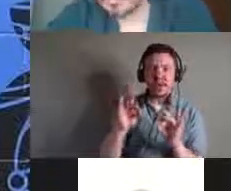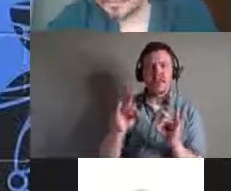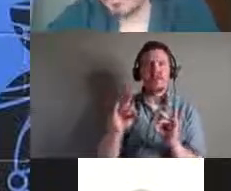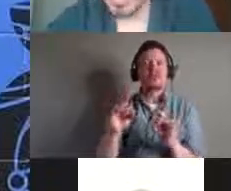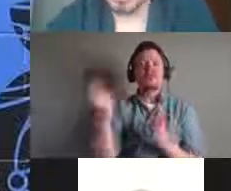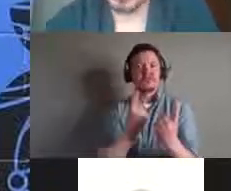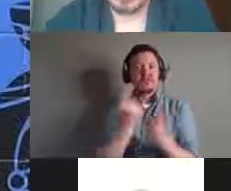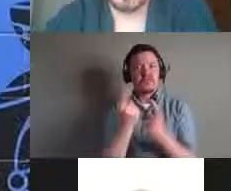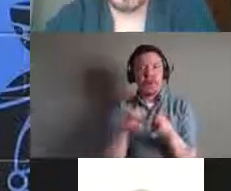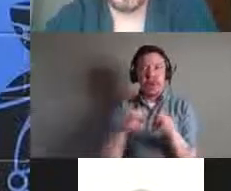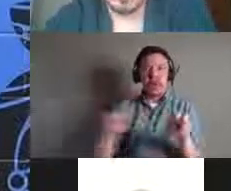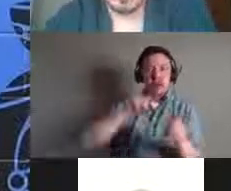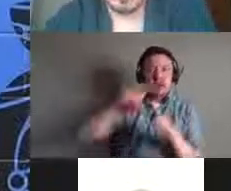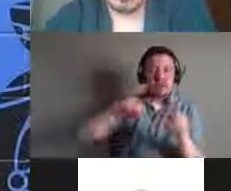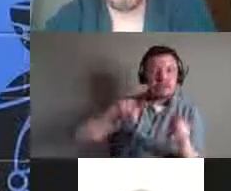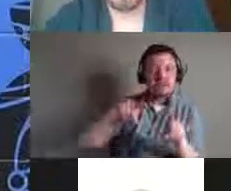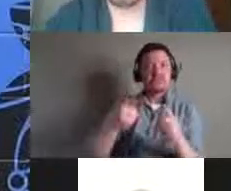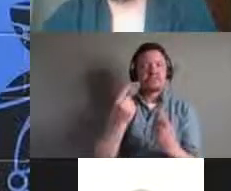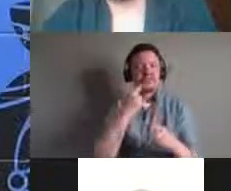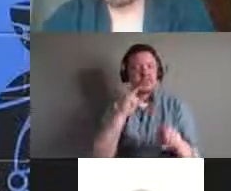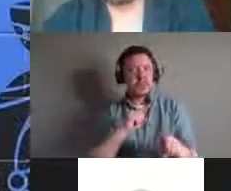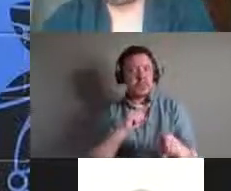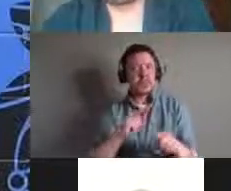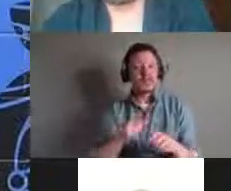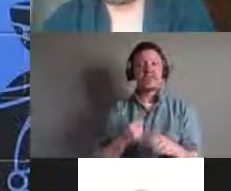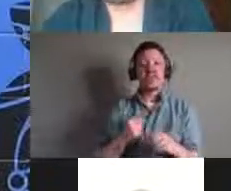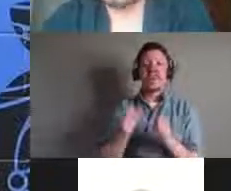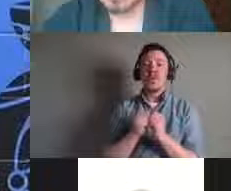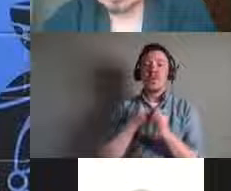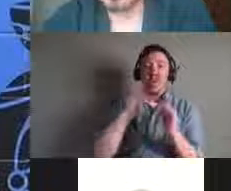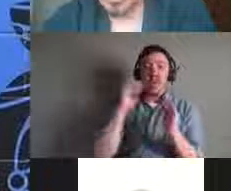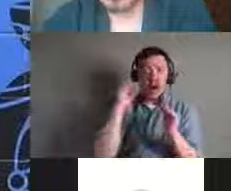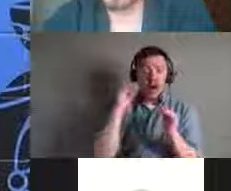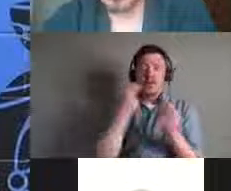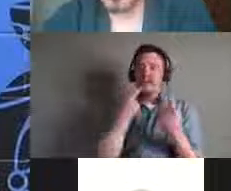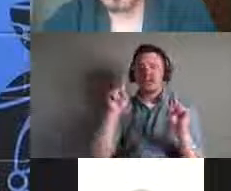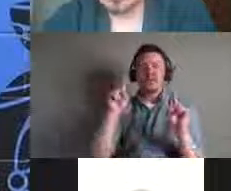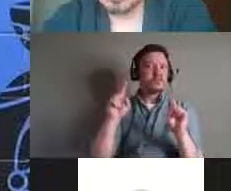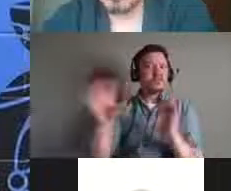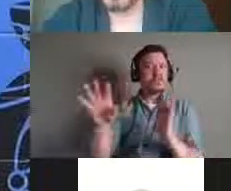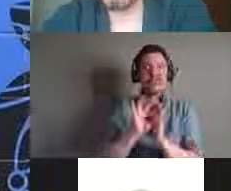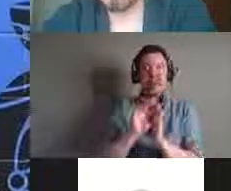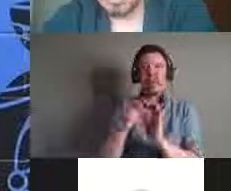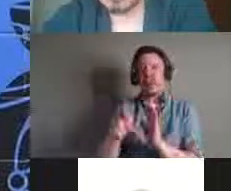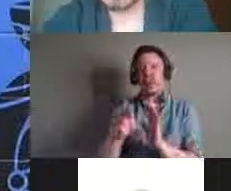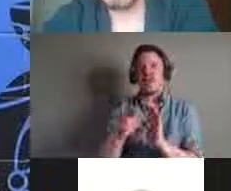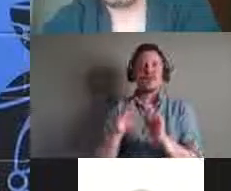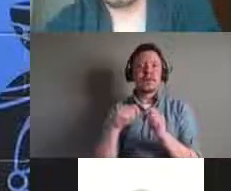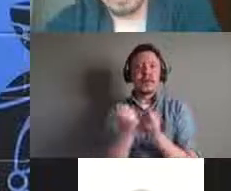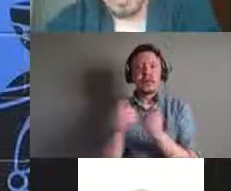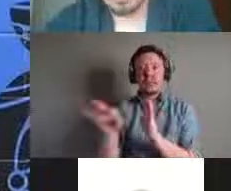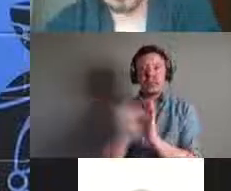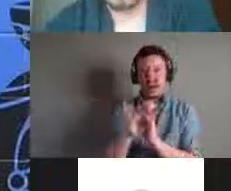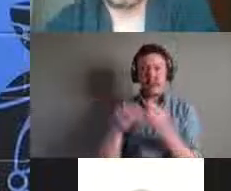to interview, with our hope of selecting an artist or an artist team by end